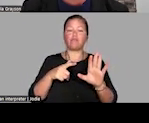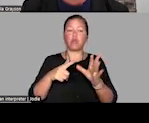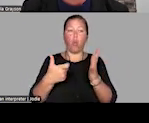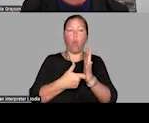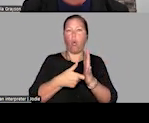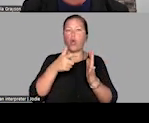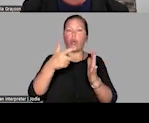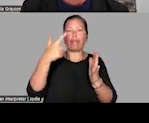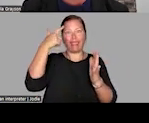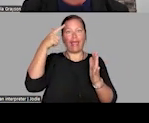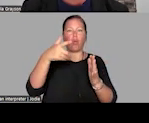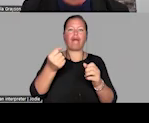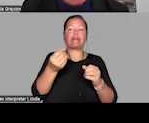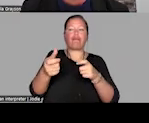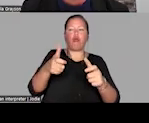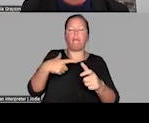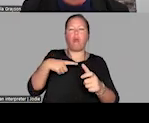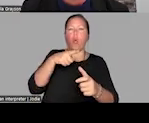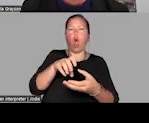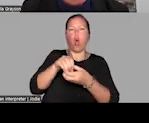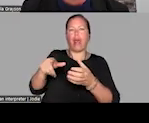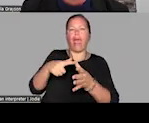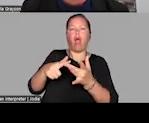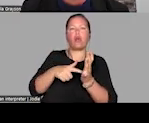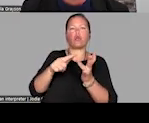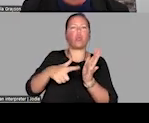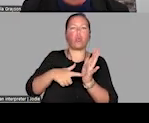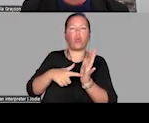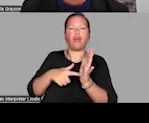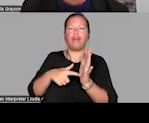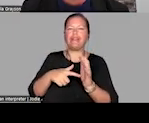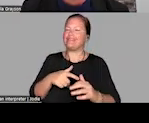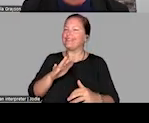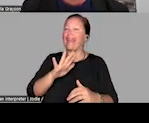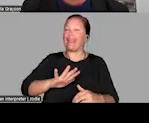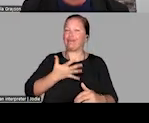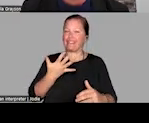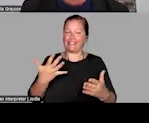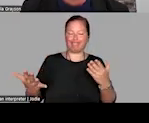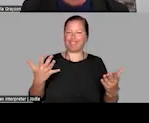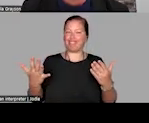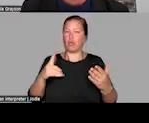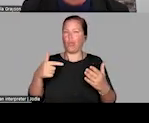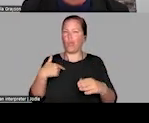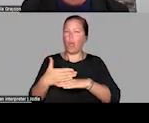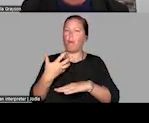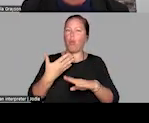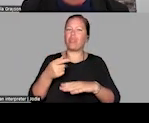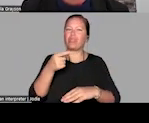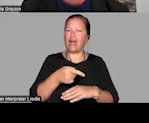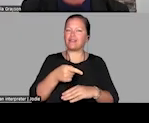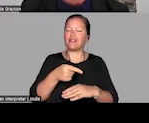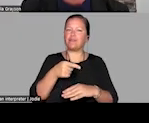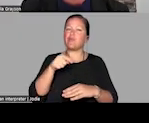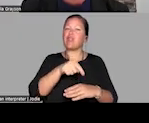of control of some AI tools and generating something, this is a fascinating question we are working on. And that will guide us in some